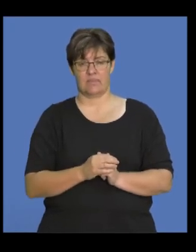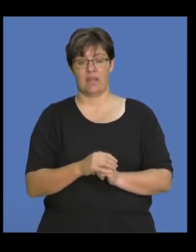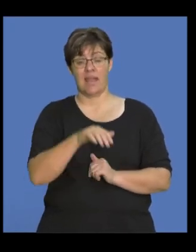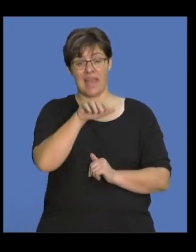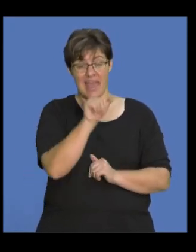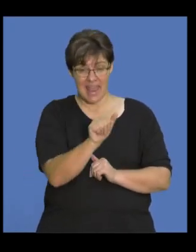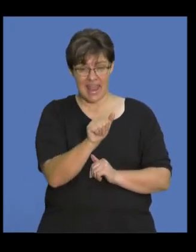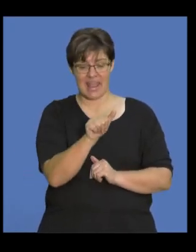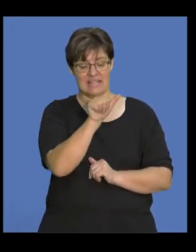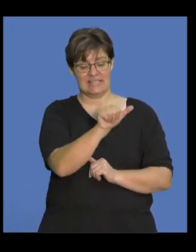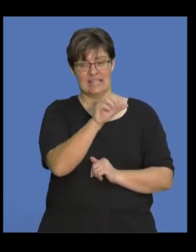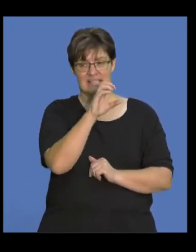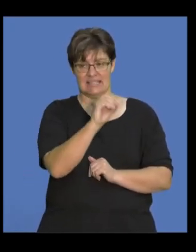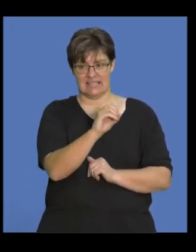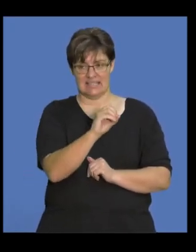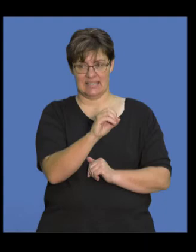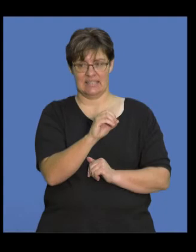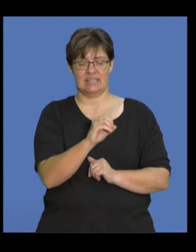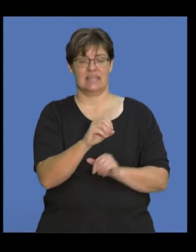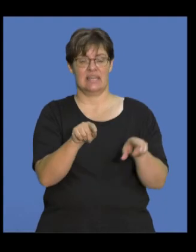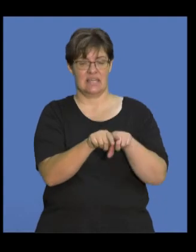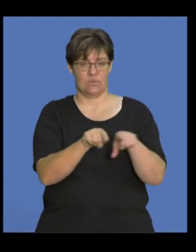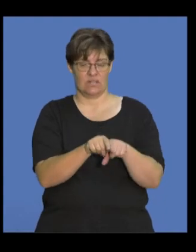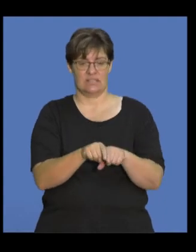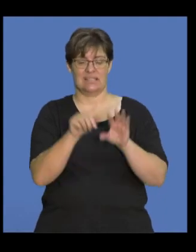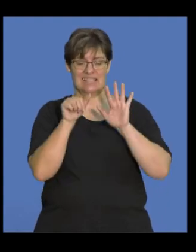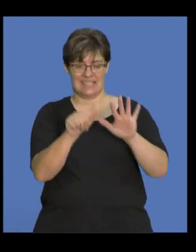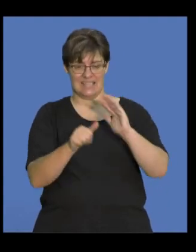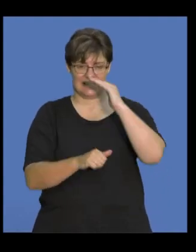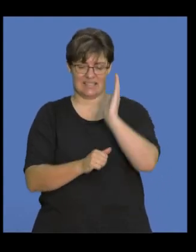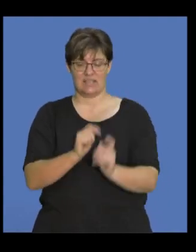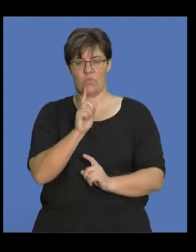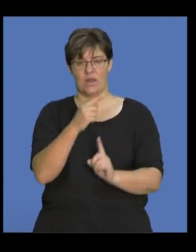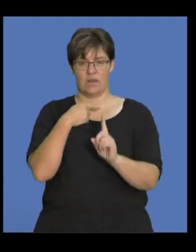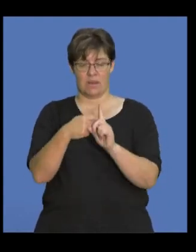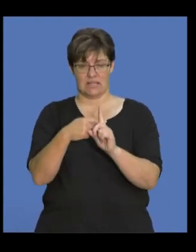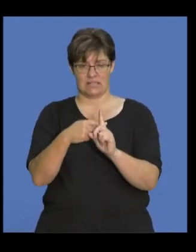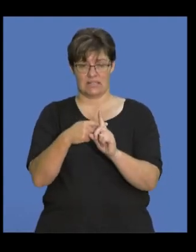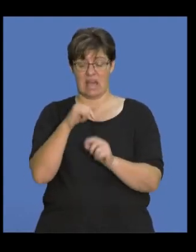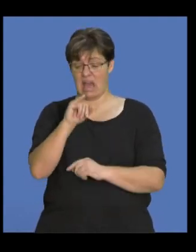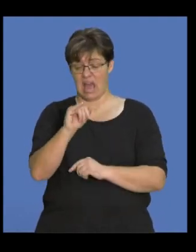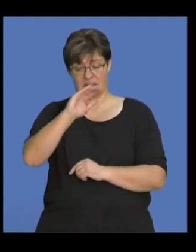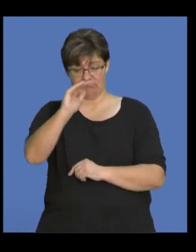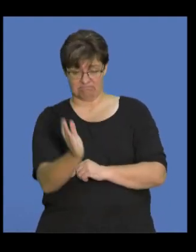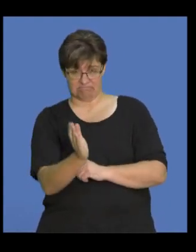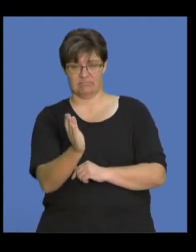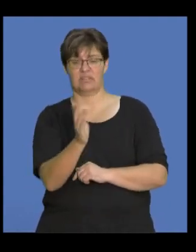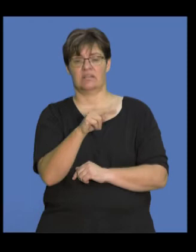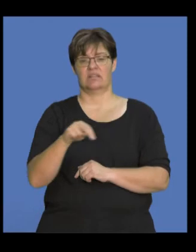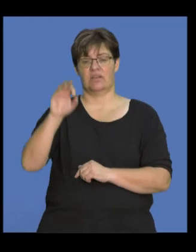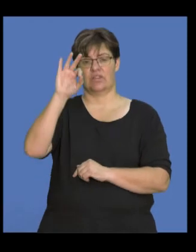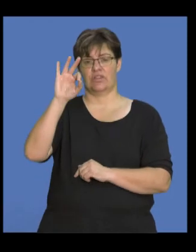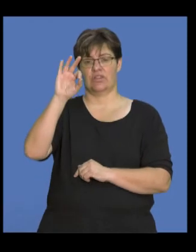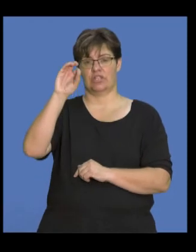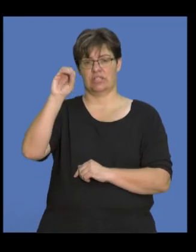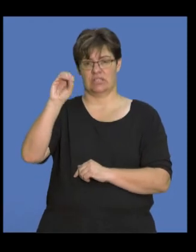be the 60 is equals to P will be 6 into 1 plus, I'm trying to find my I to the